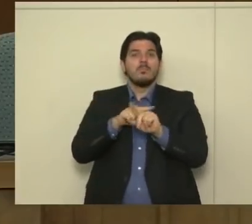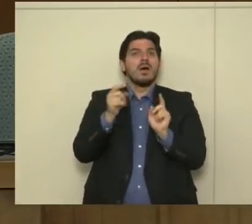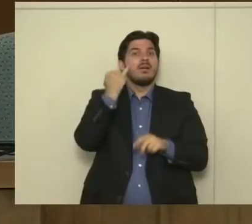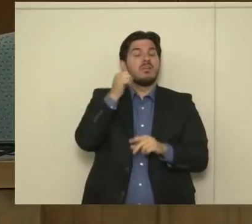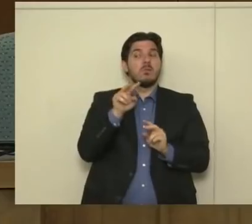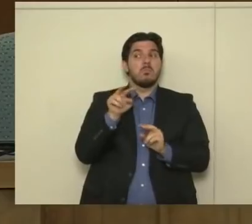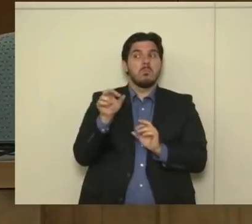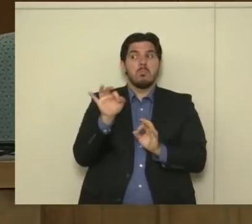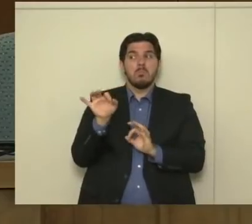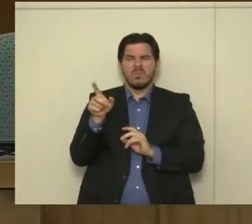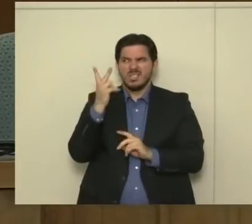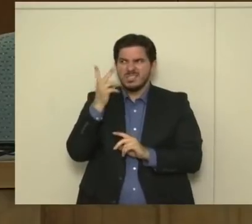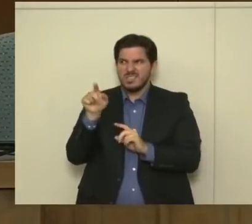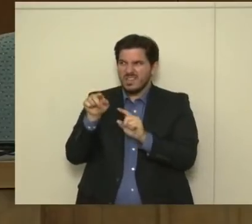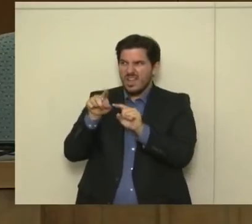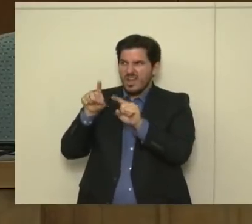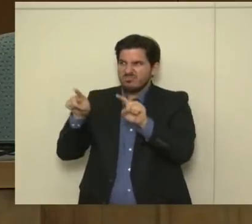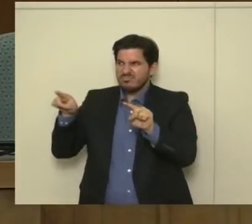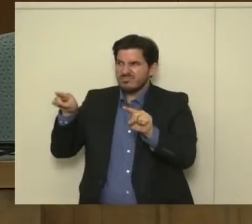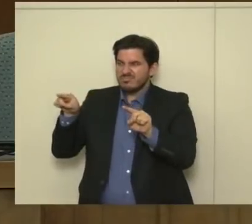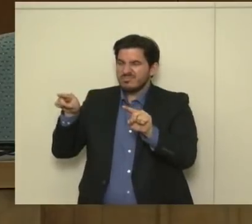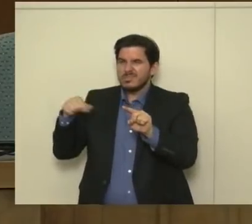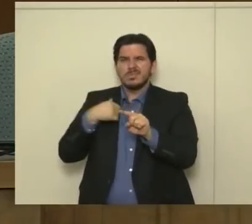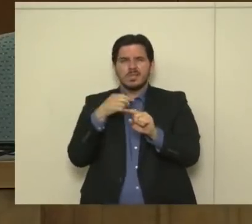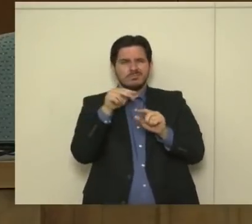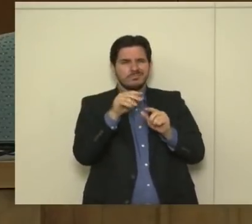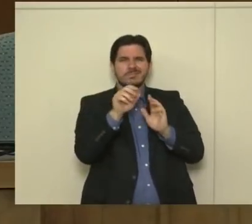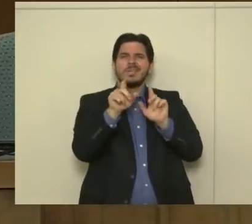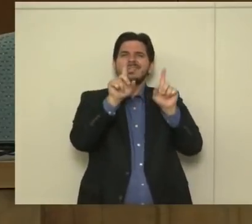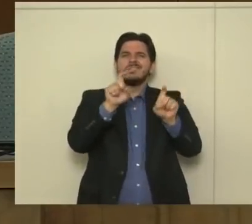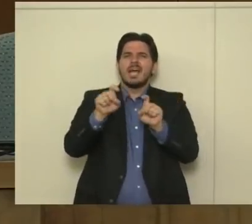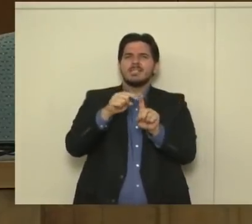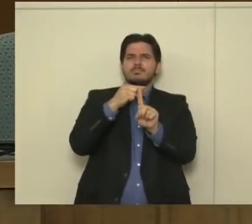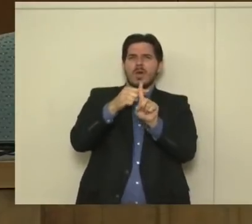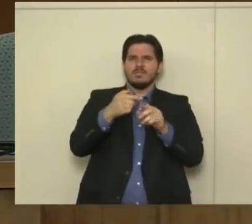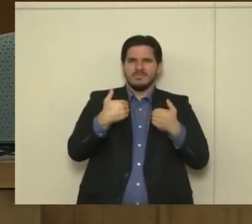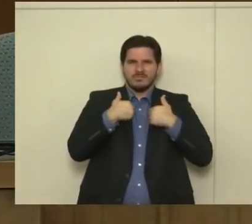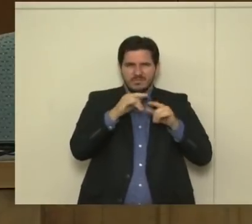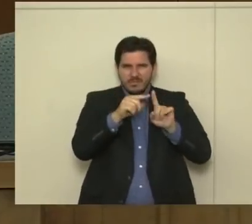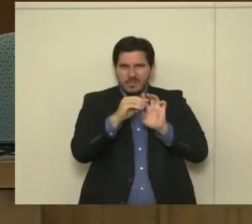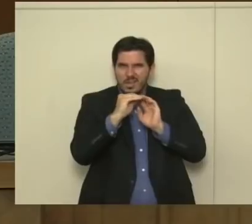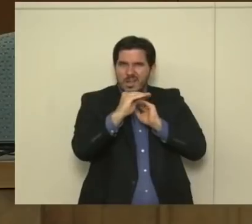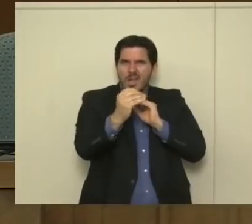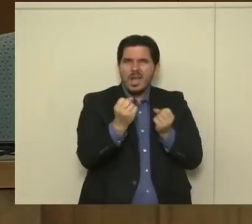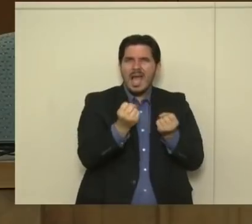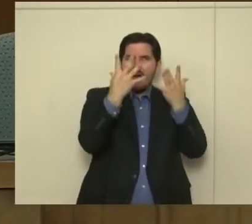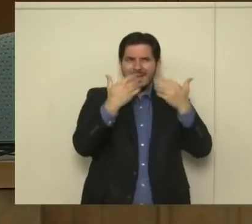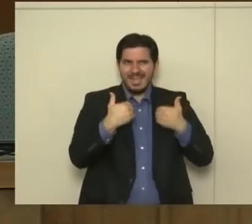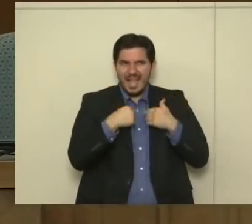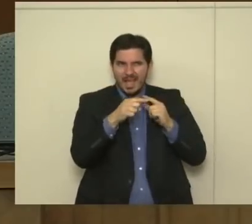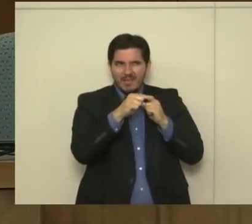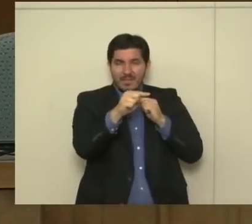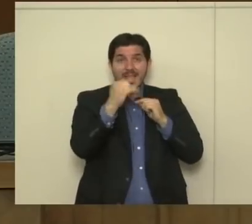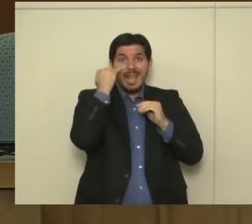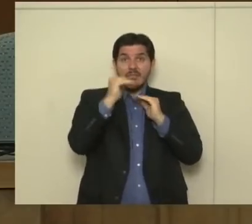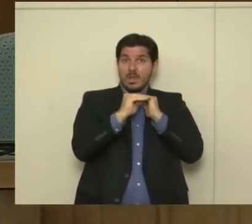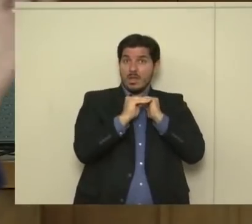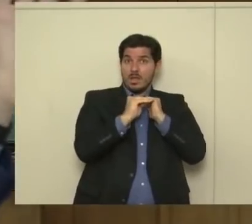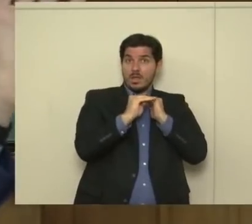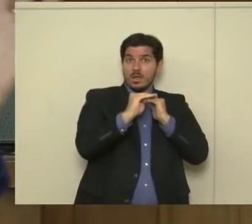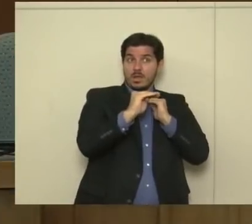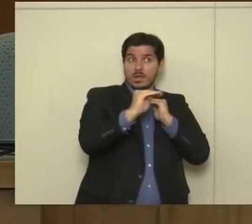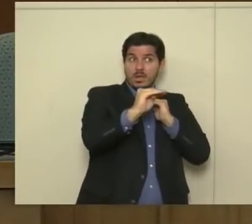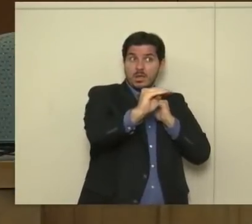test positivity rates. And if they're staying constant, that makes me more confident that we're not on the eve of a